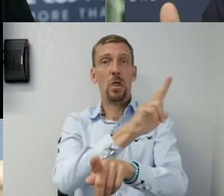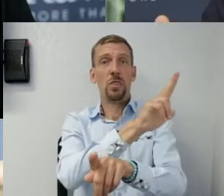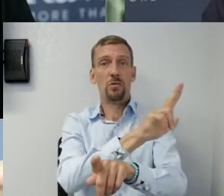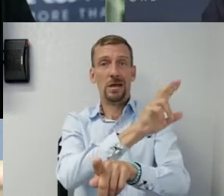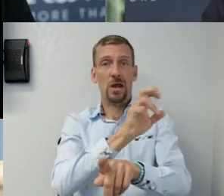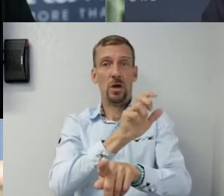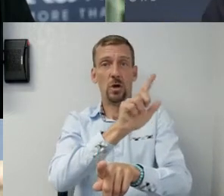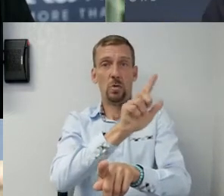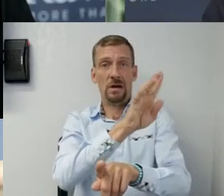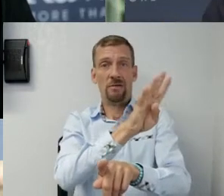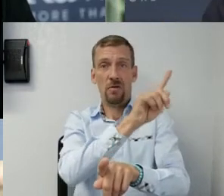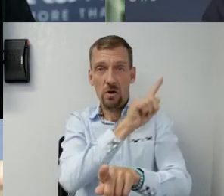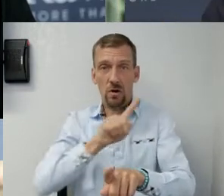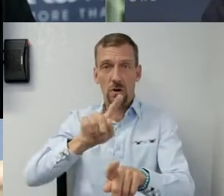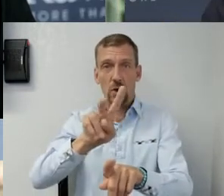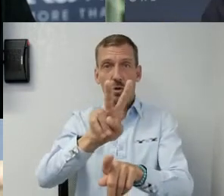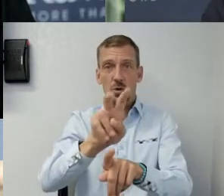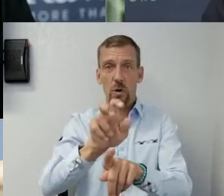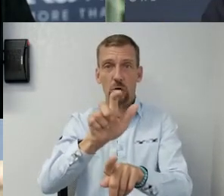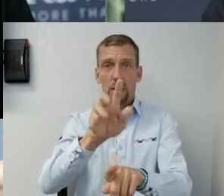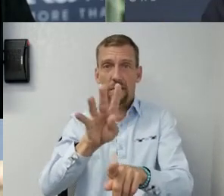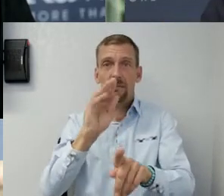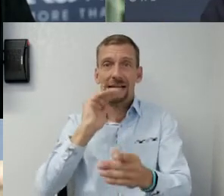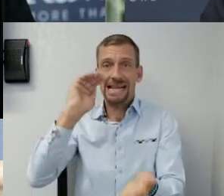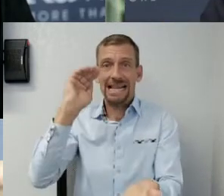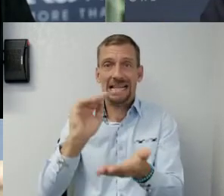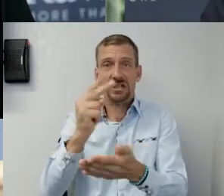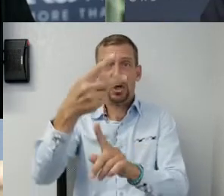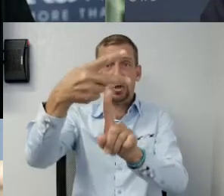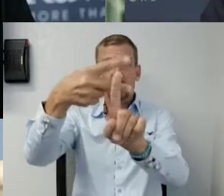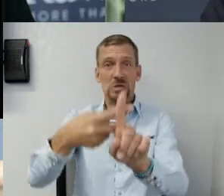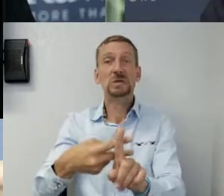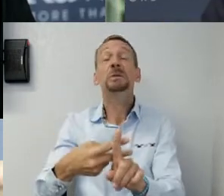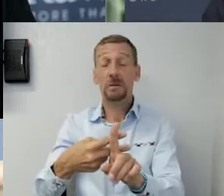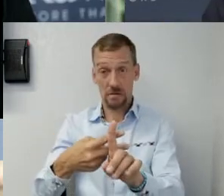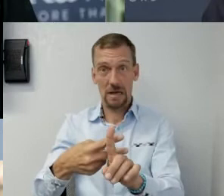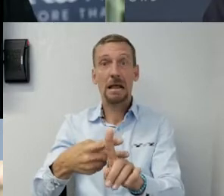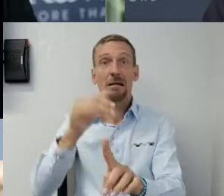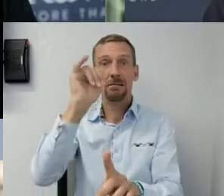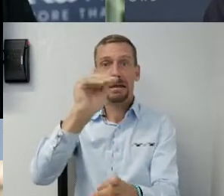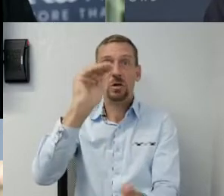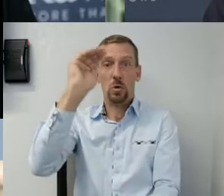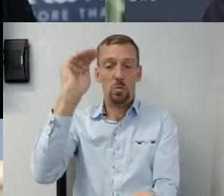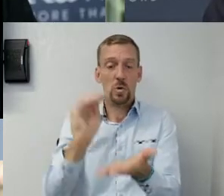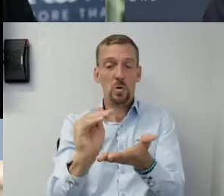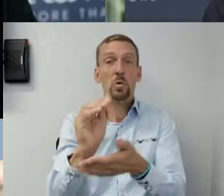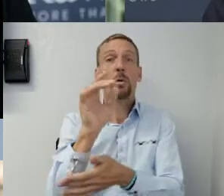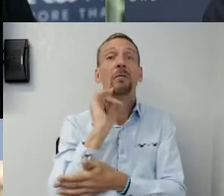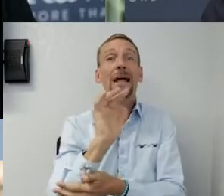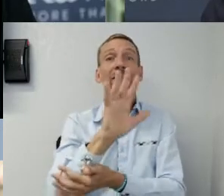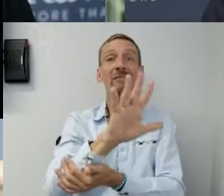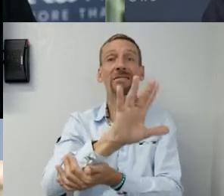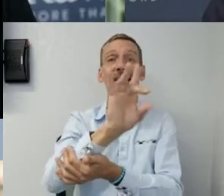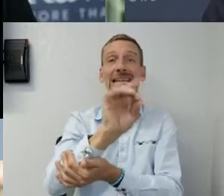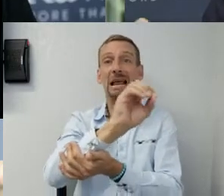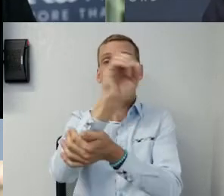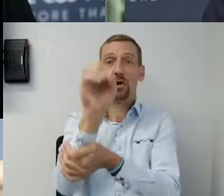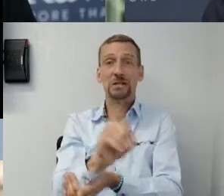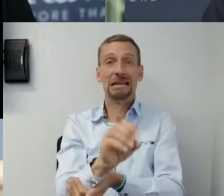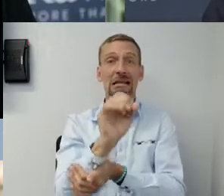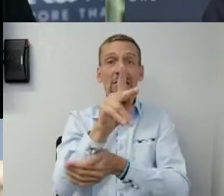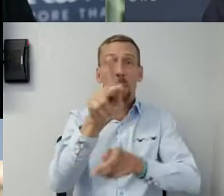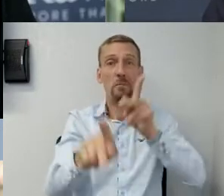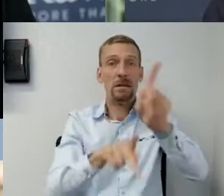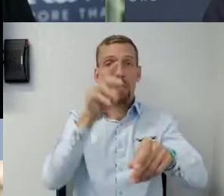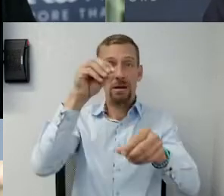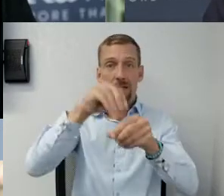324 to 234 in 2 months. That's an occupancy rate of 58%. So it